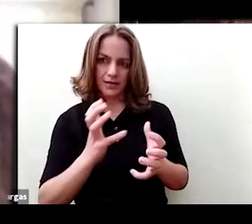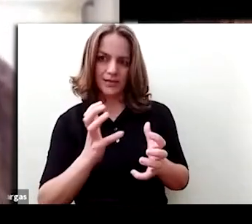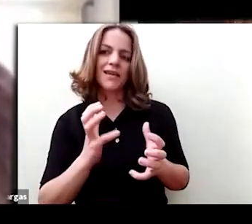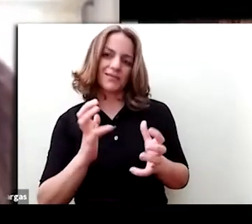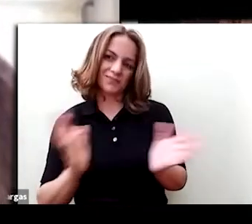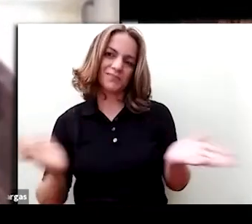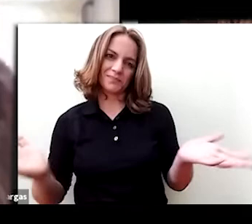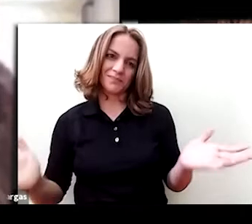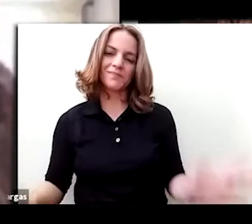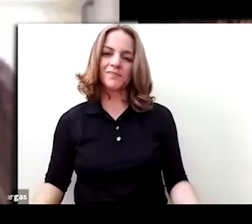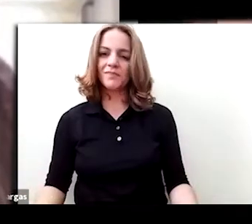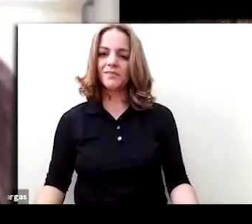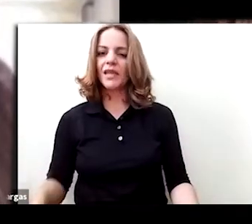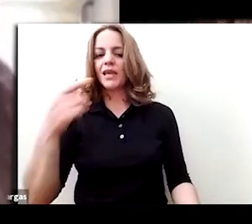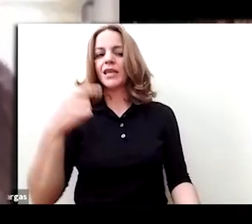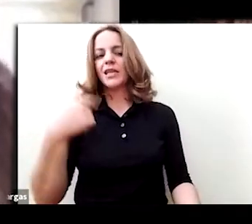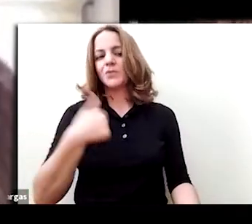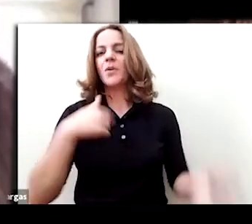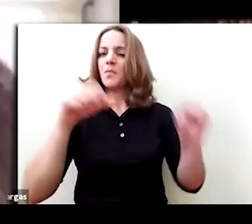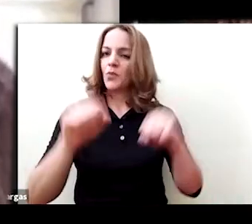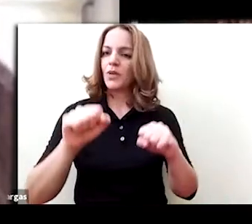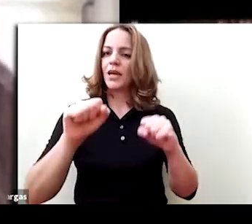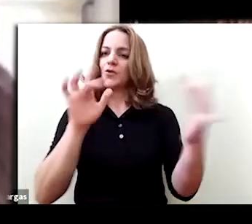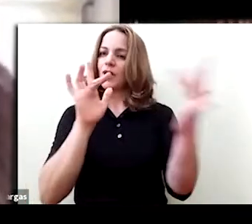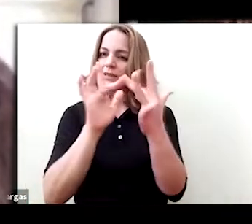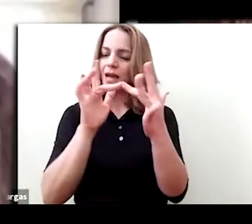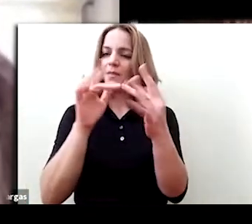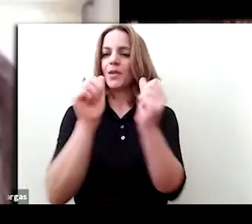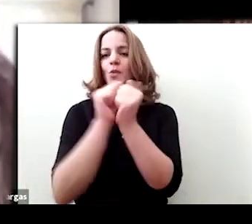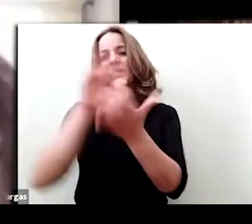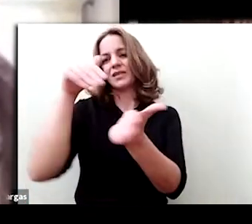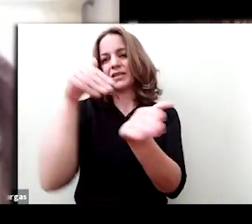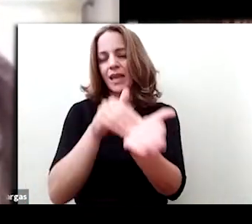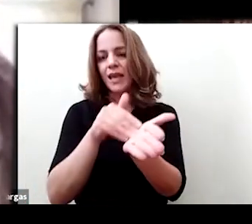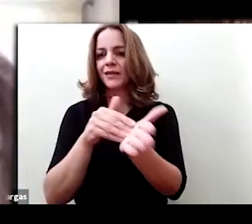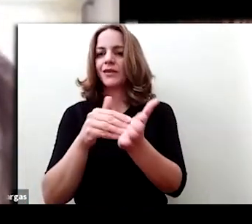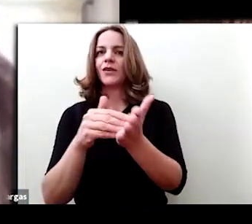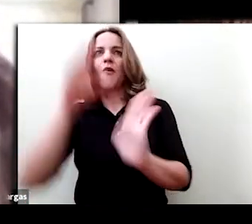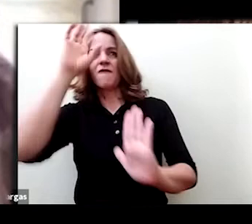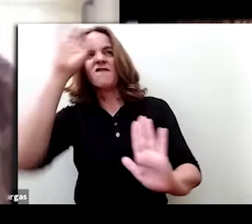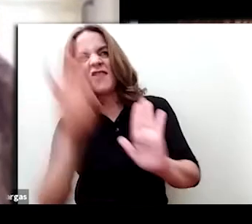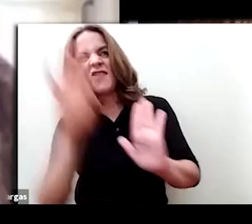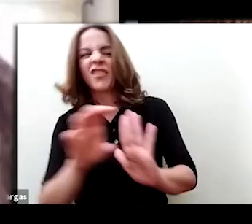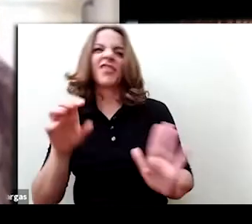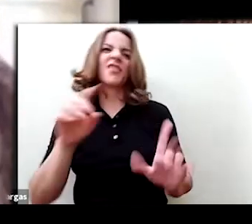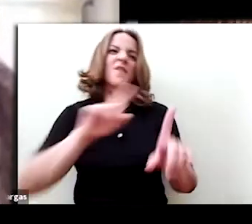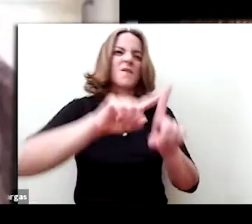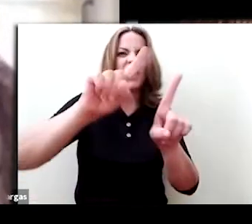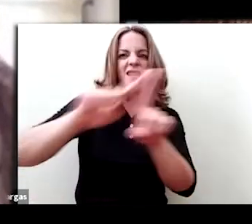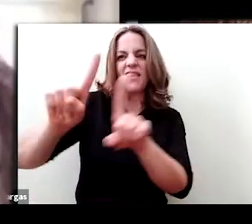them with Centro for more materials, with Maximo Colon about the photographs. And they actually